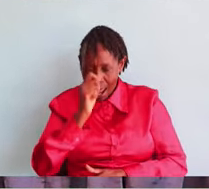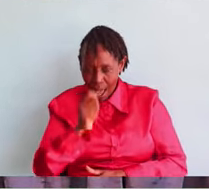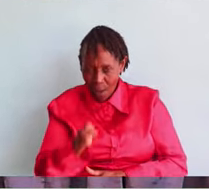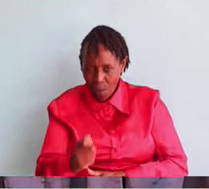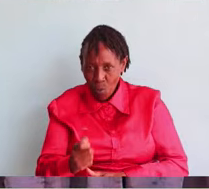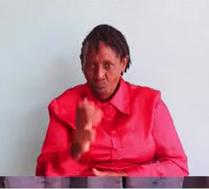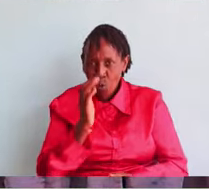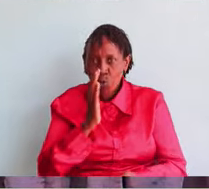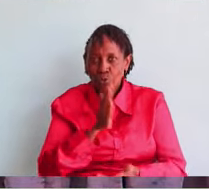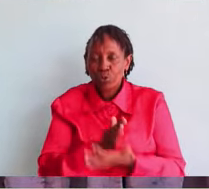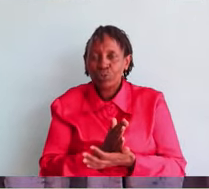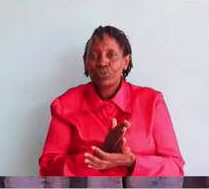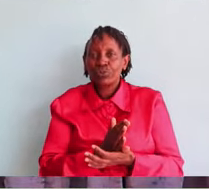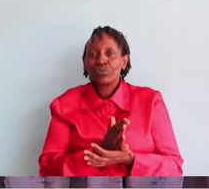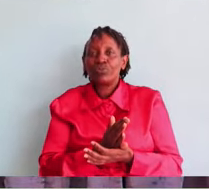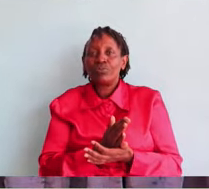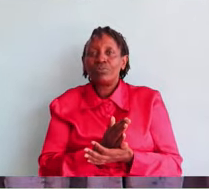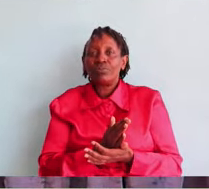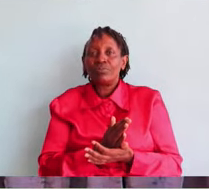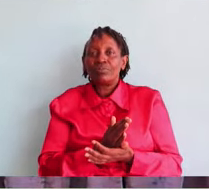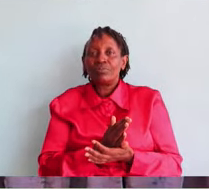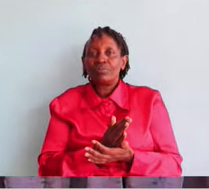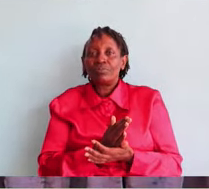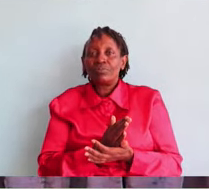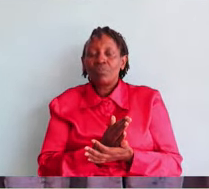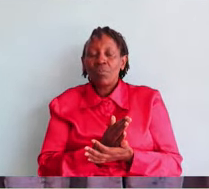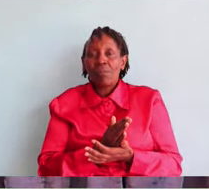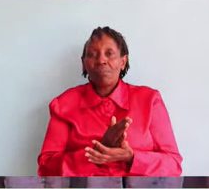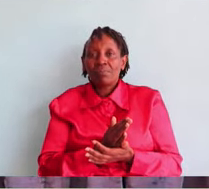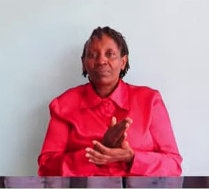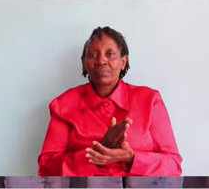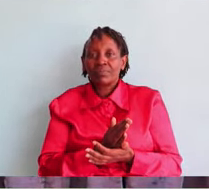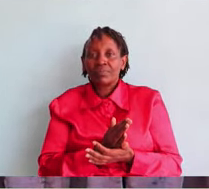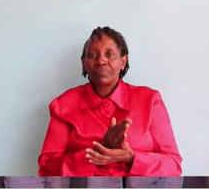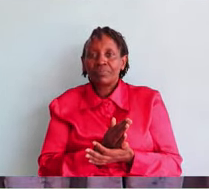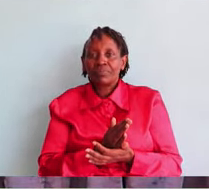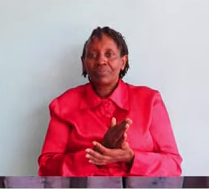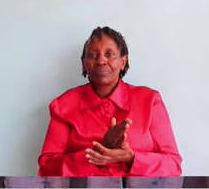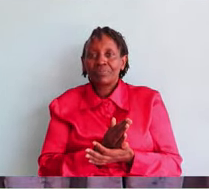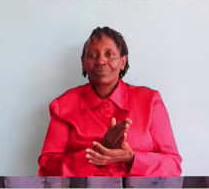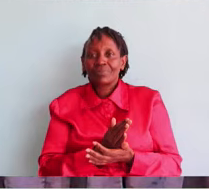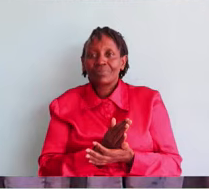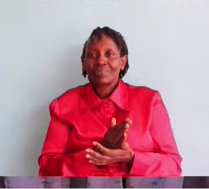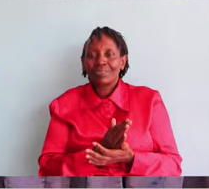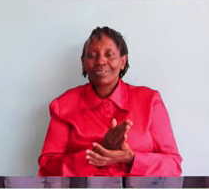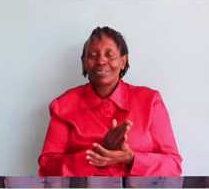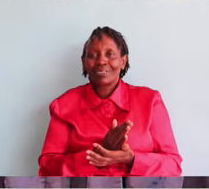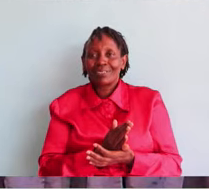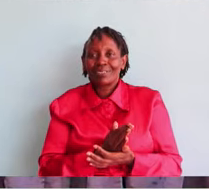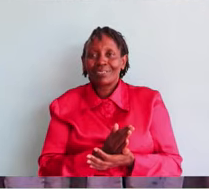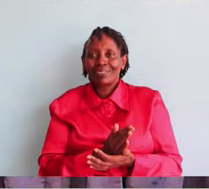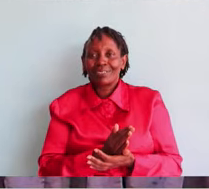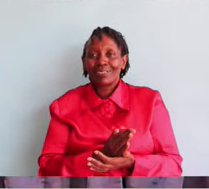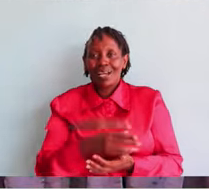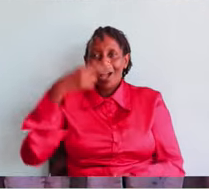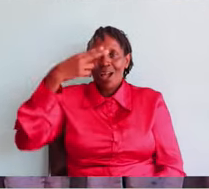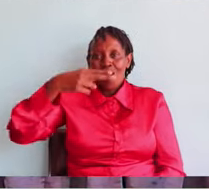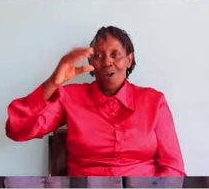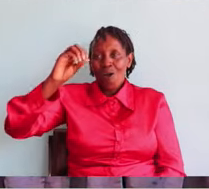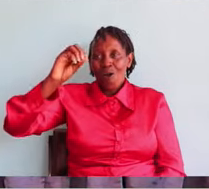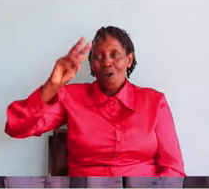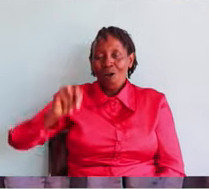of being honorable. Not the one that we loosely use, Mweshimiwa, honorable so and so. No, these